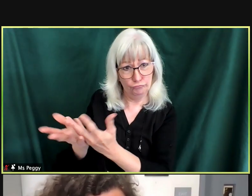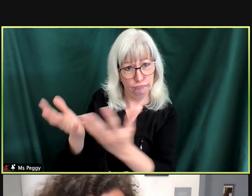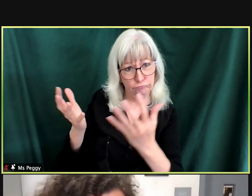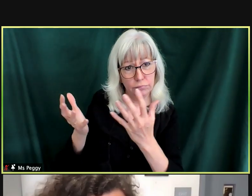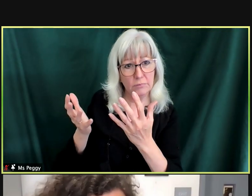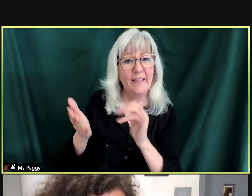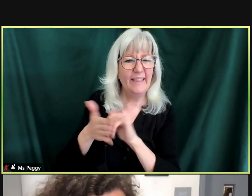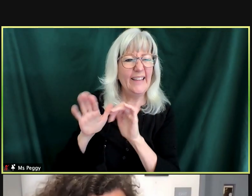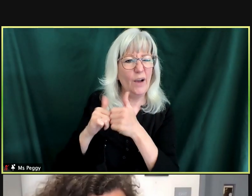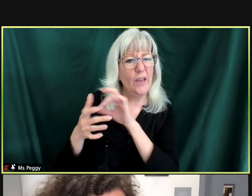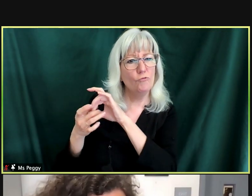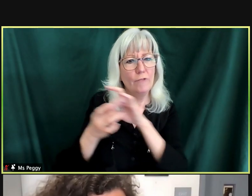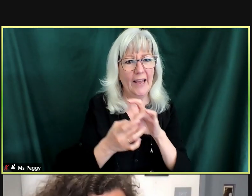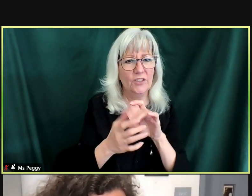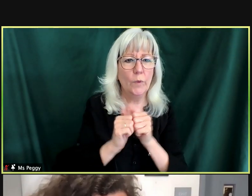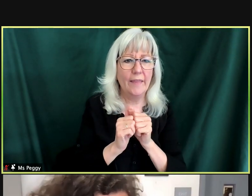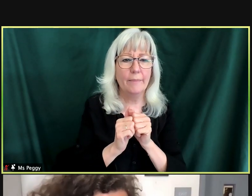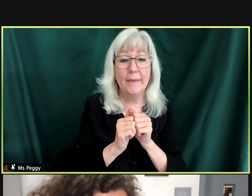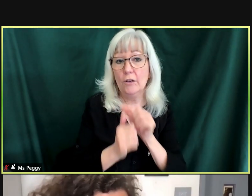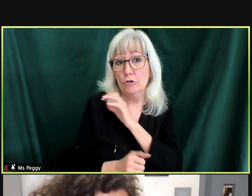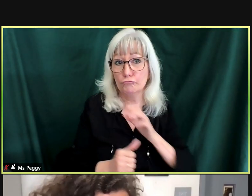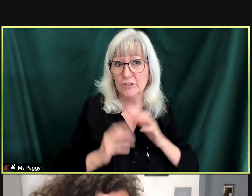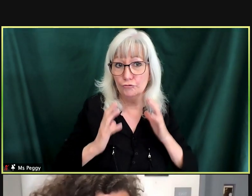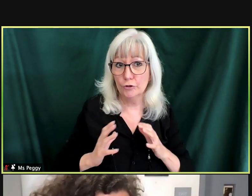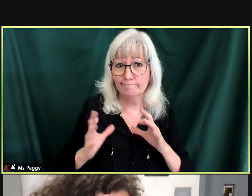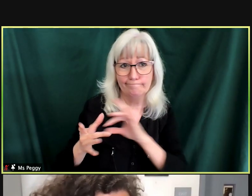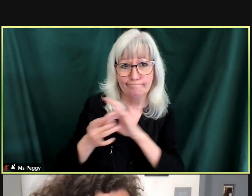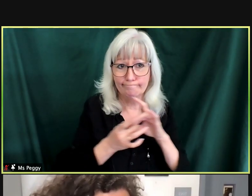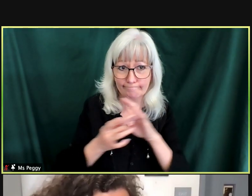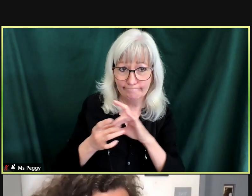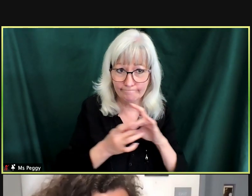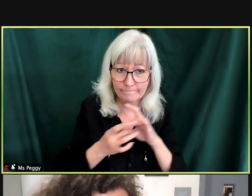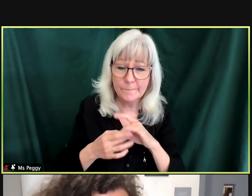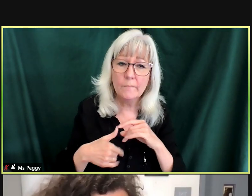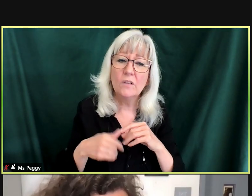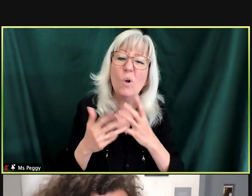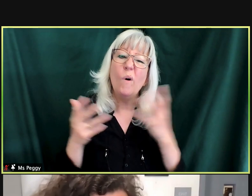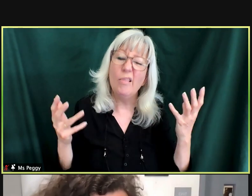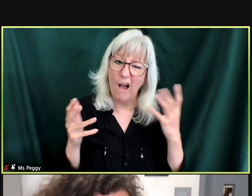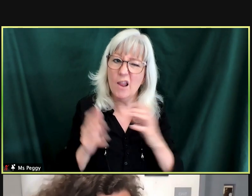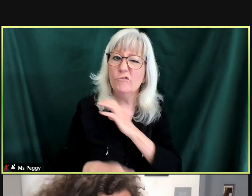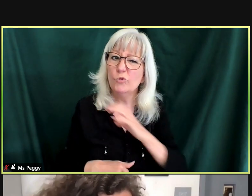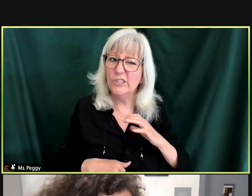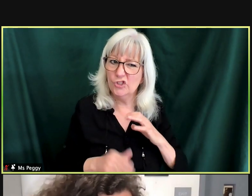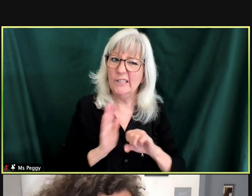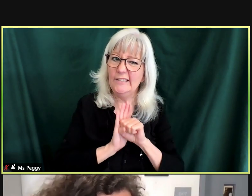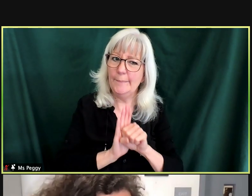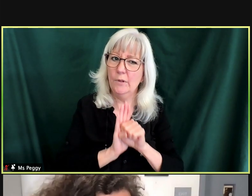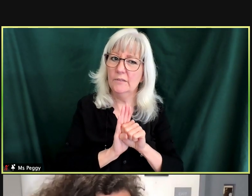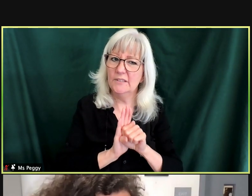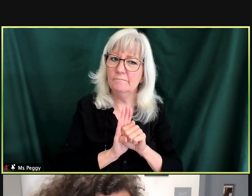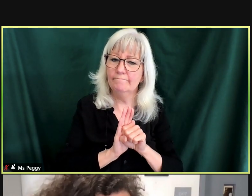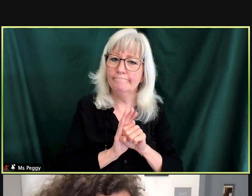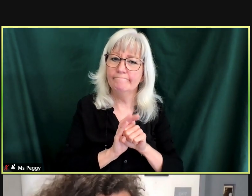related to being a Christian. So he has a lot of Christian symbols in his